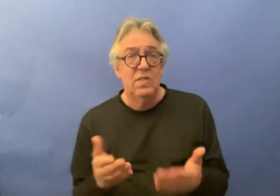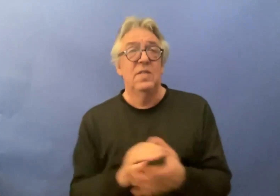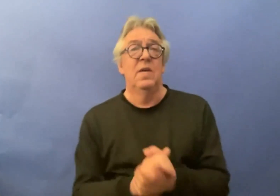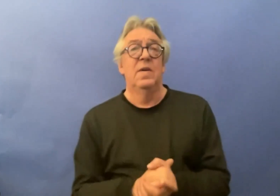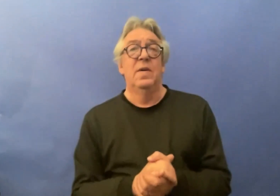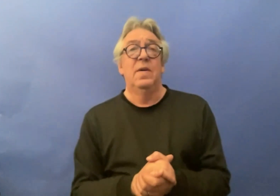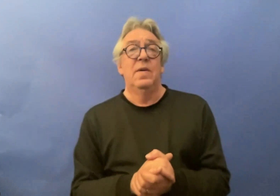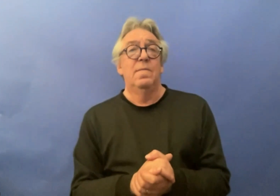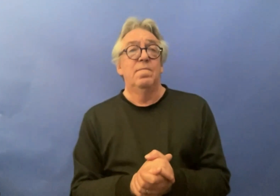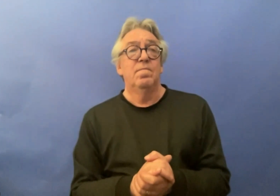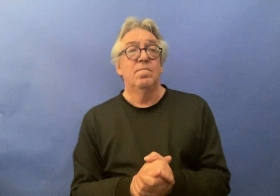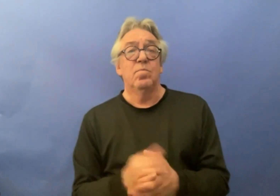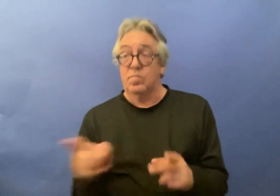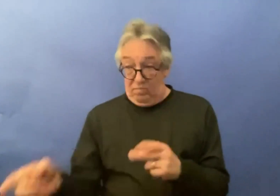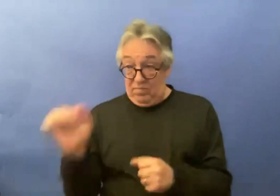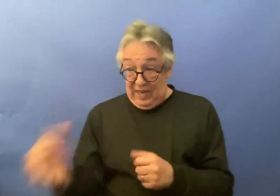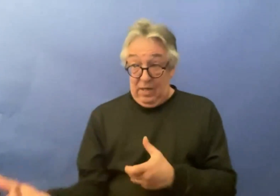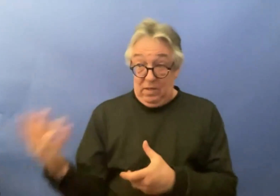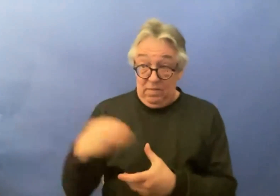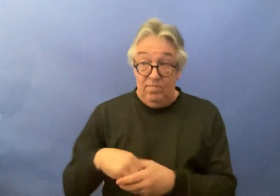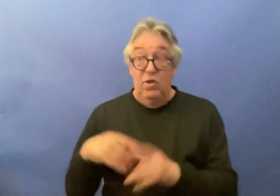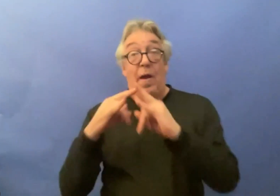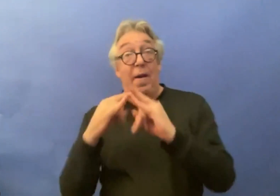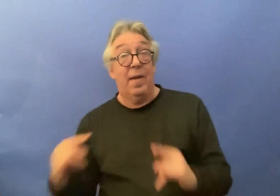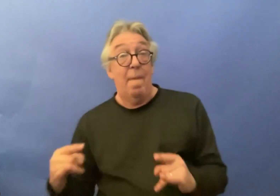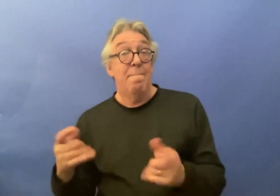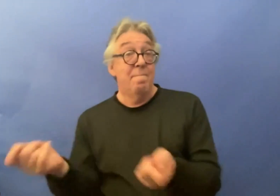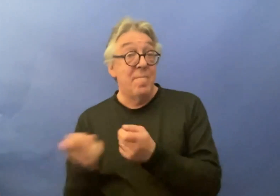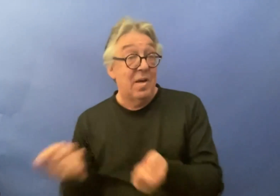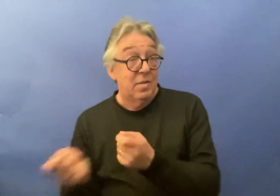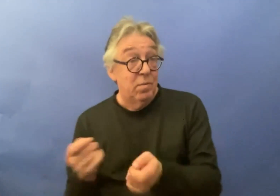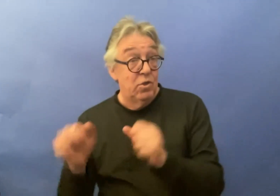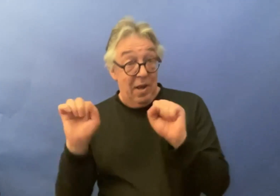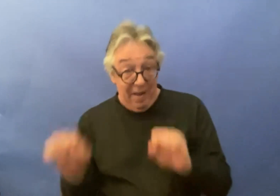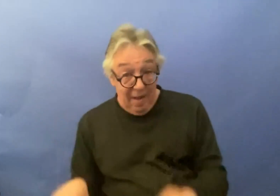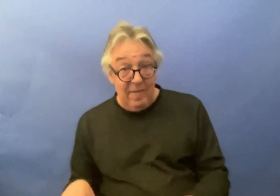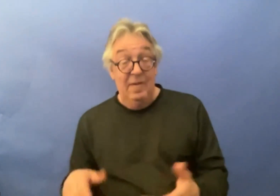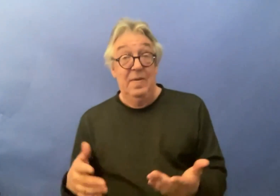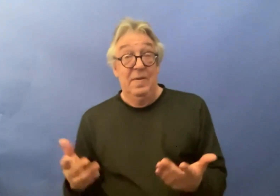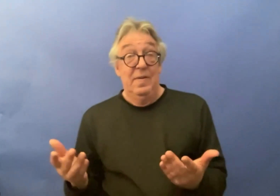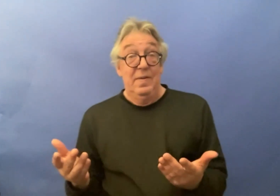represented in the camp management or site management processes.